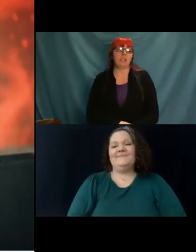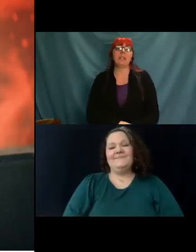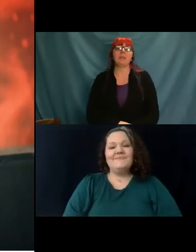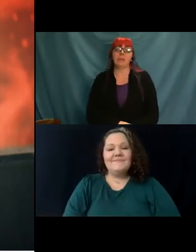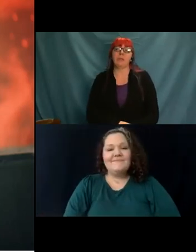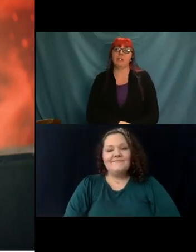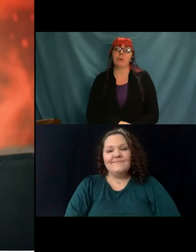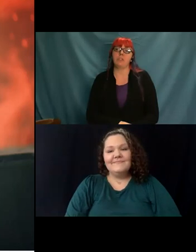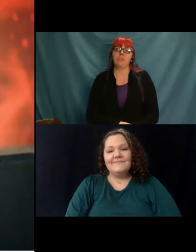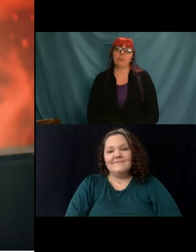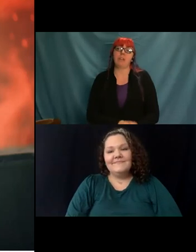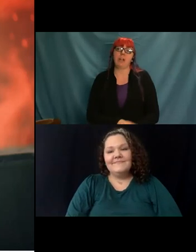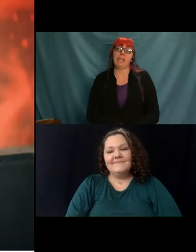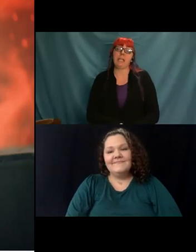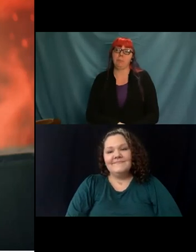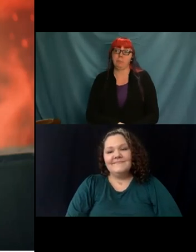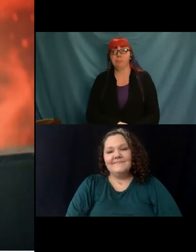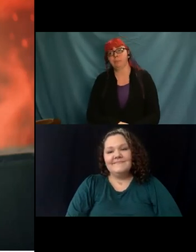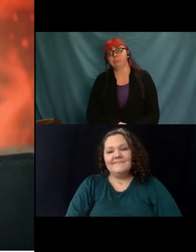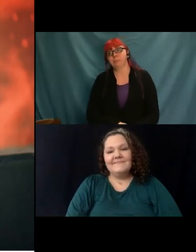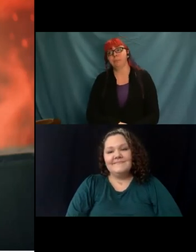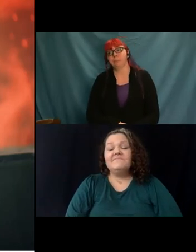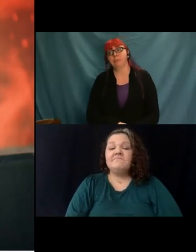It depends on what they were exposed to from the very beginning.